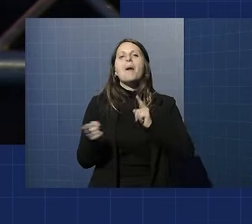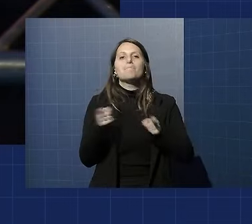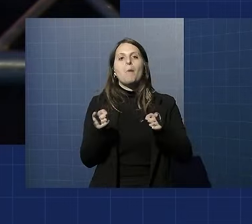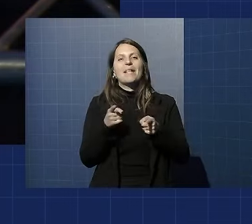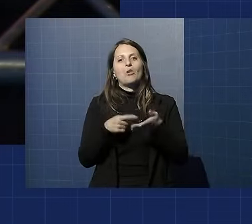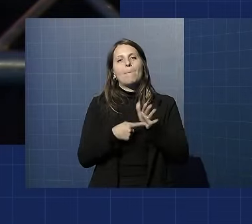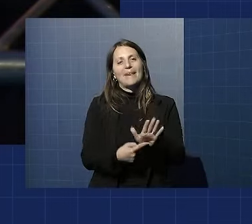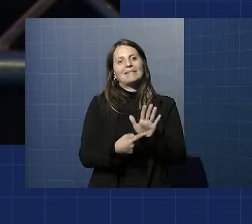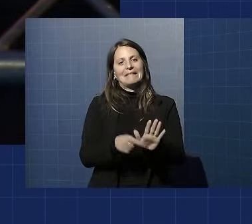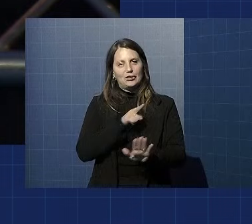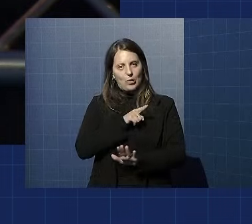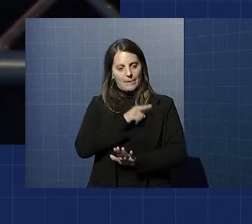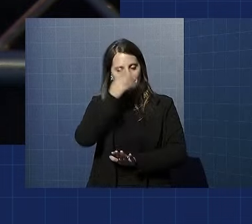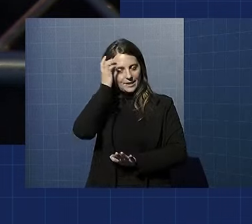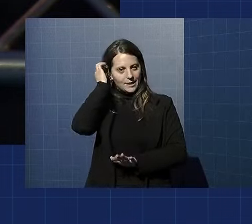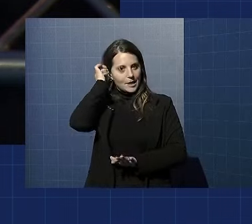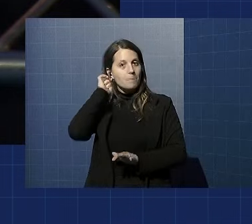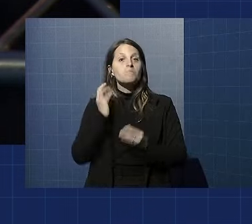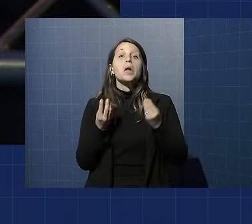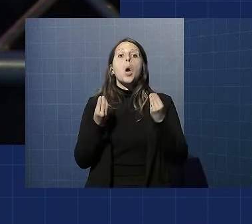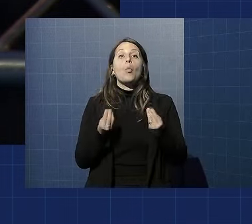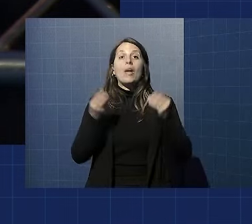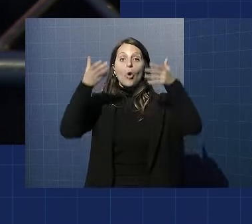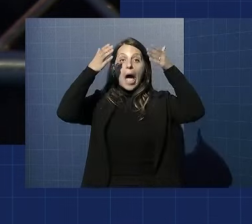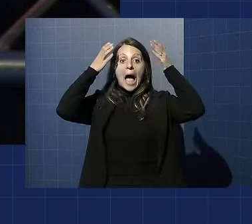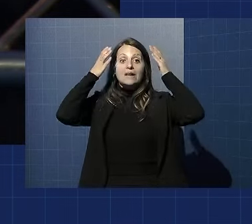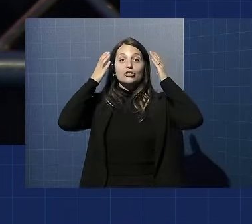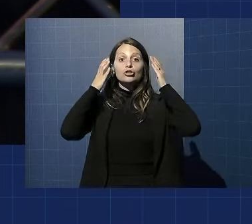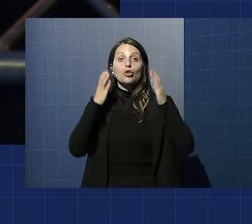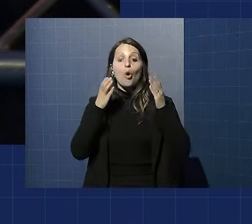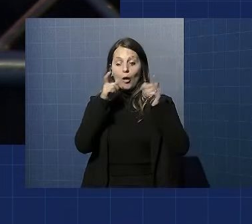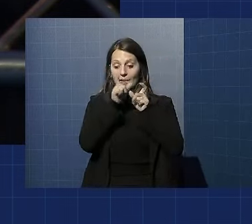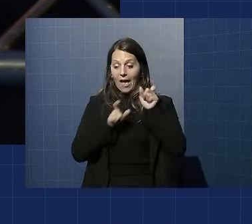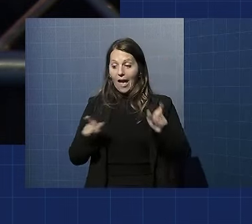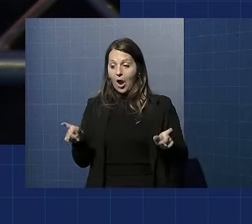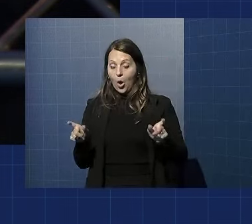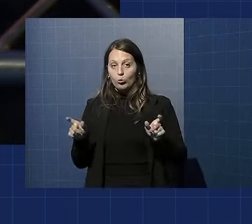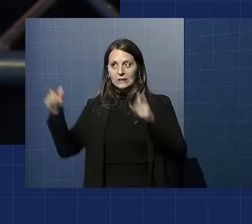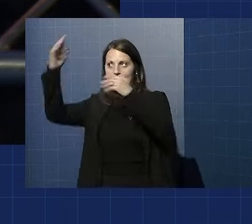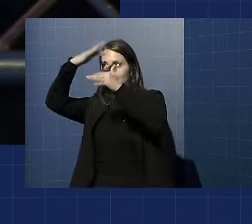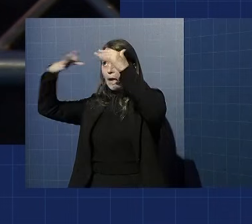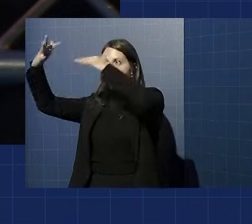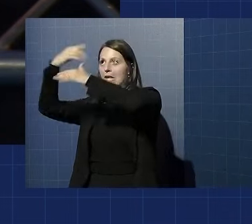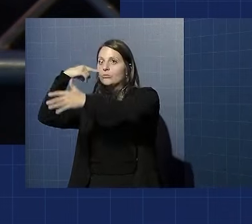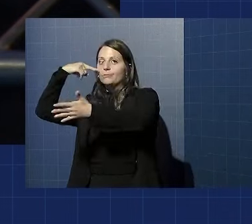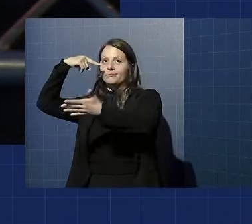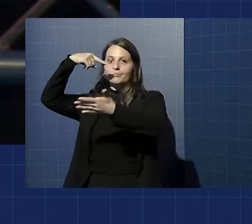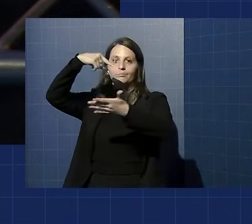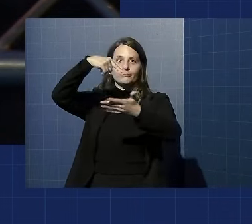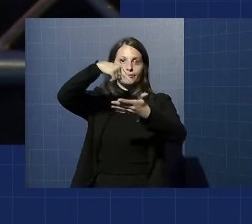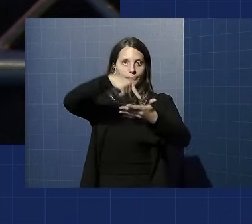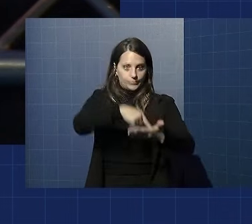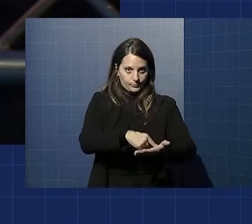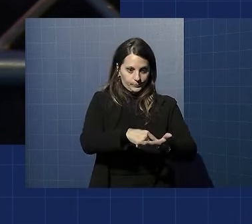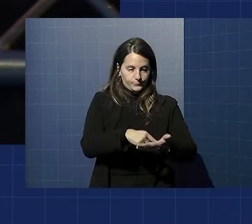very strong, big medical team taking care of them. I mean, you have doctors, you have physiotherapists, so they are really well taken care